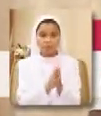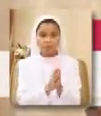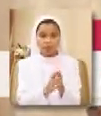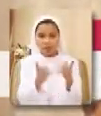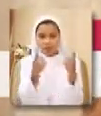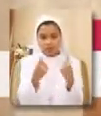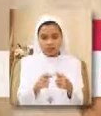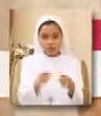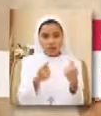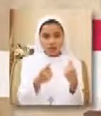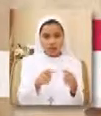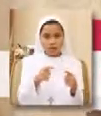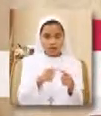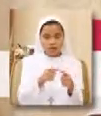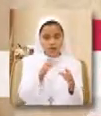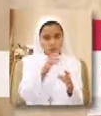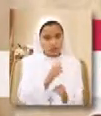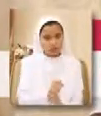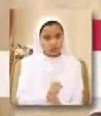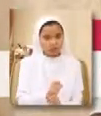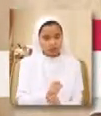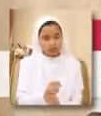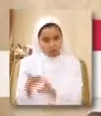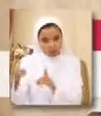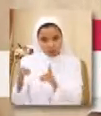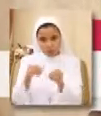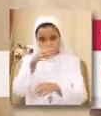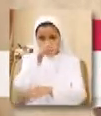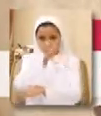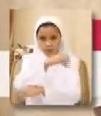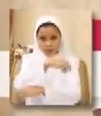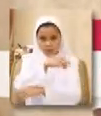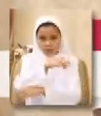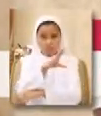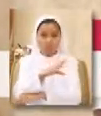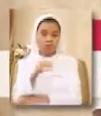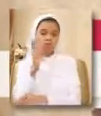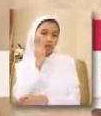Senegal prayer, and we try to get them to do